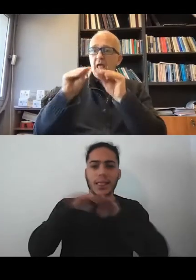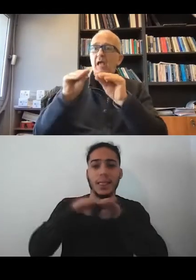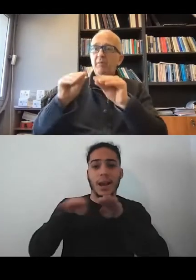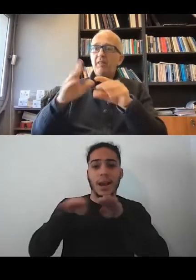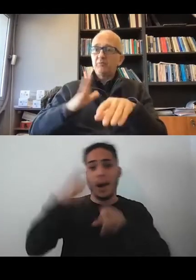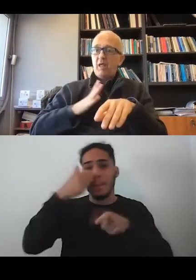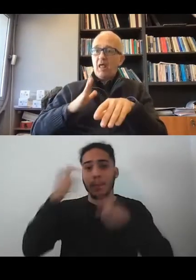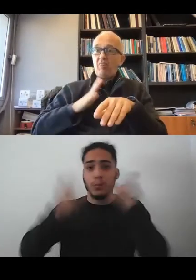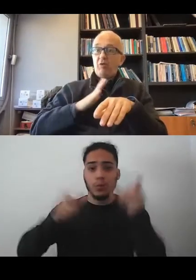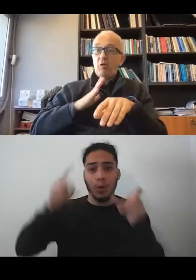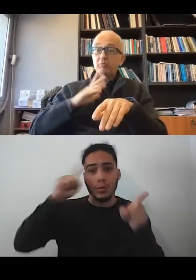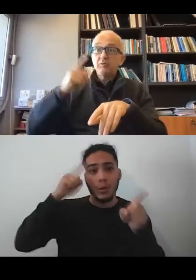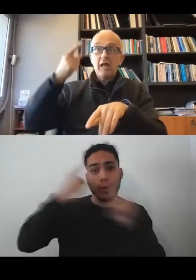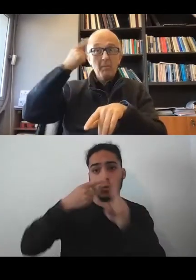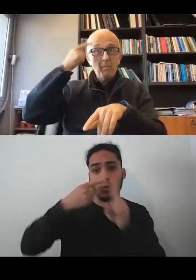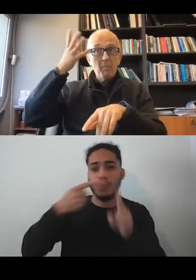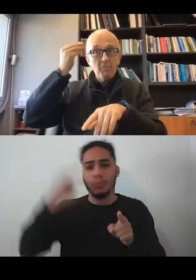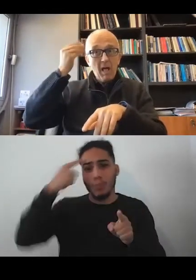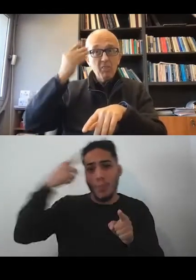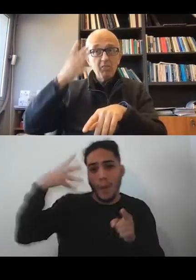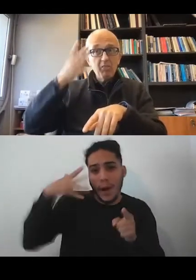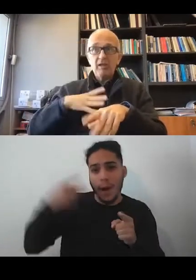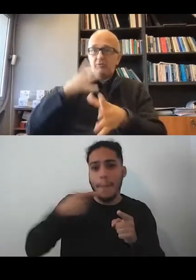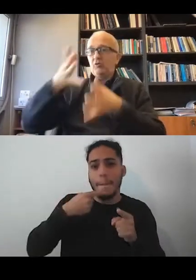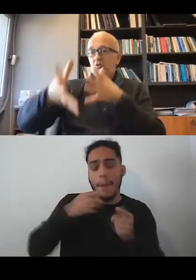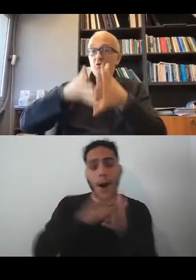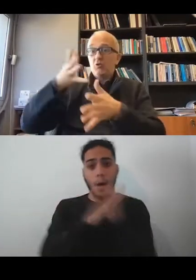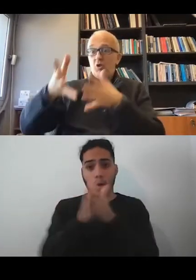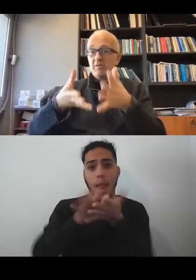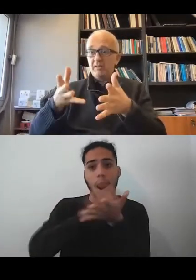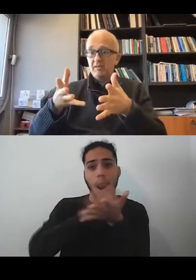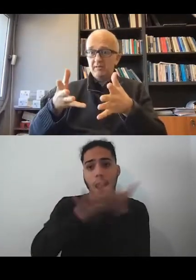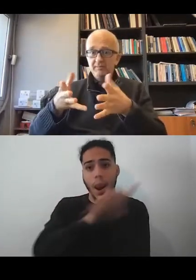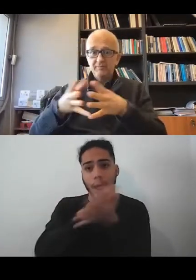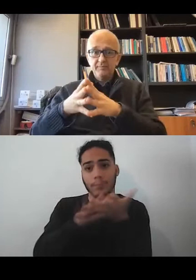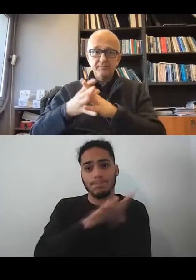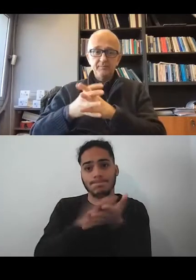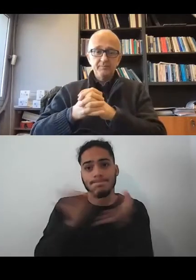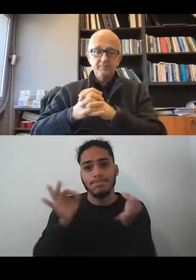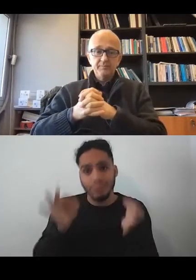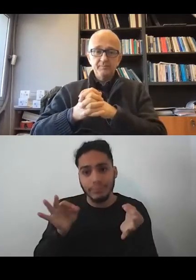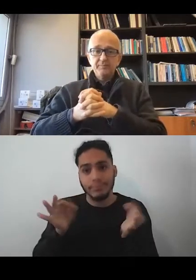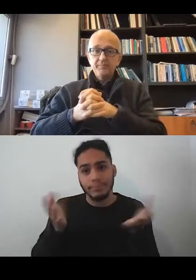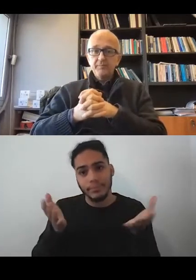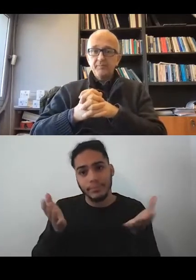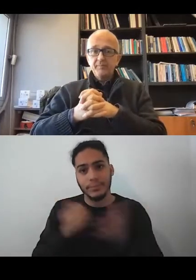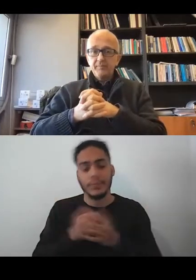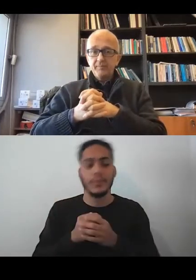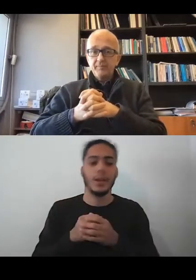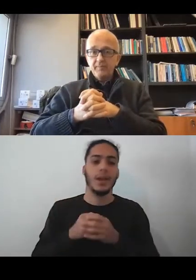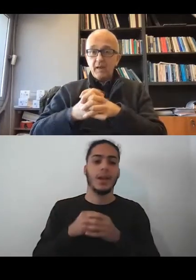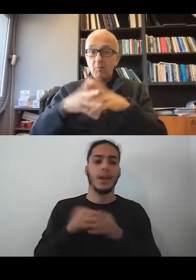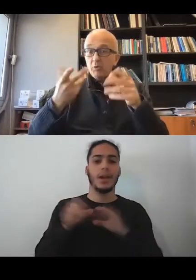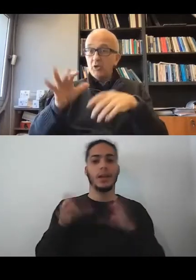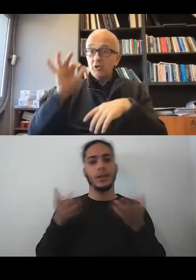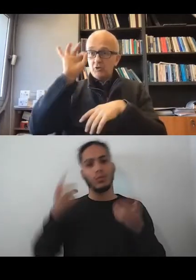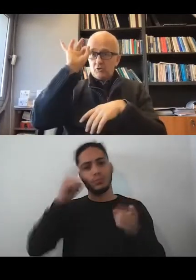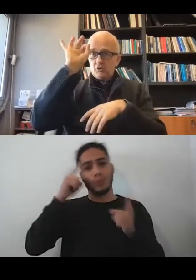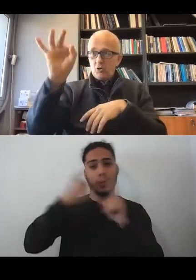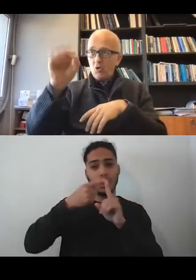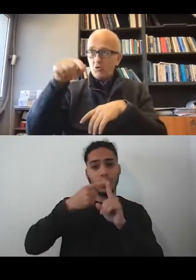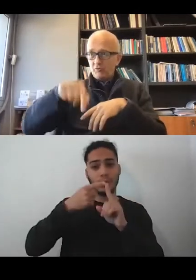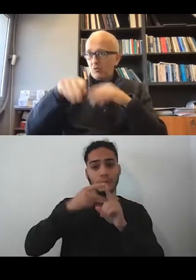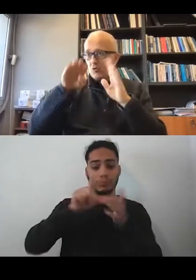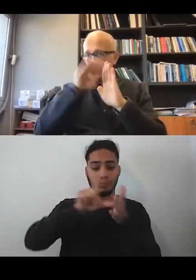on understanding and on using sign languages. So the goal of the